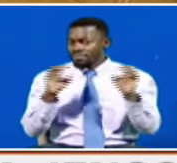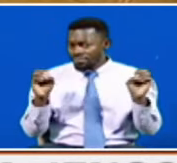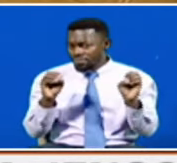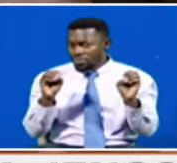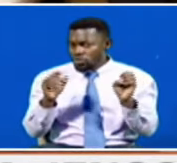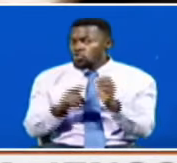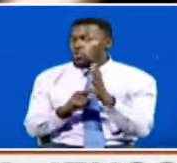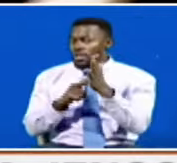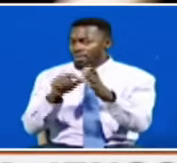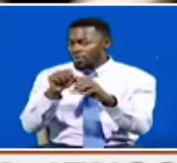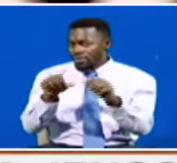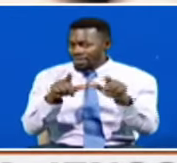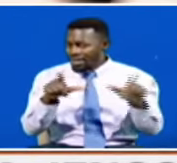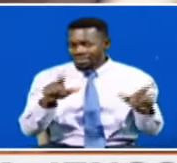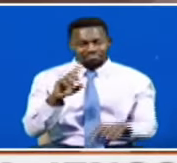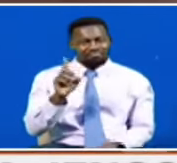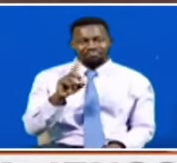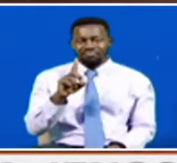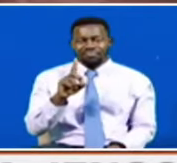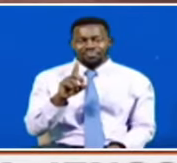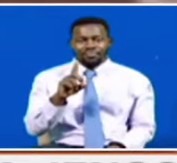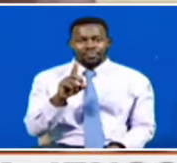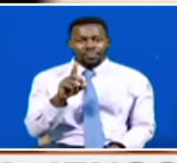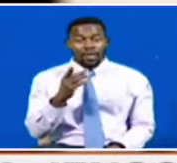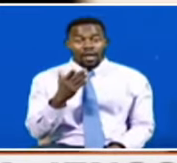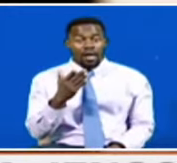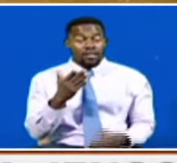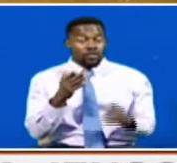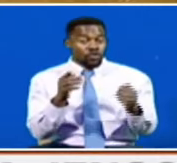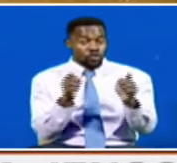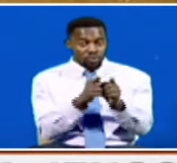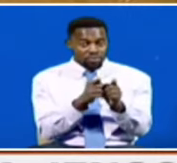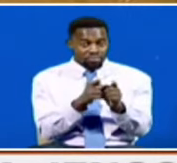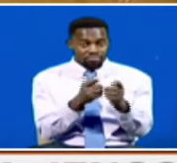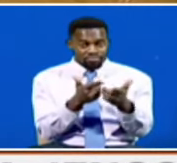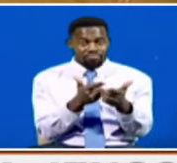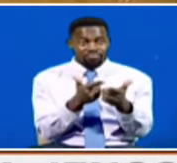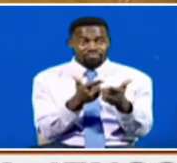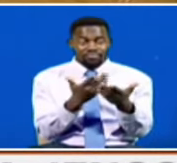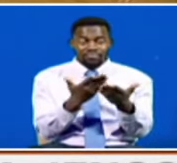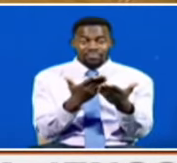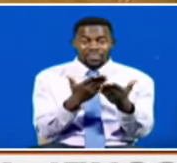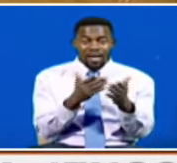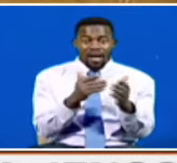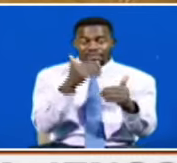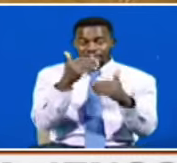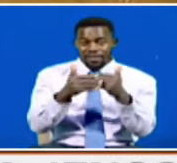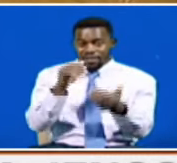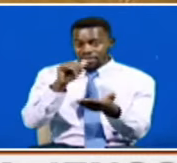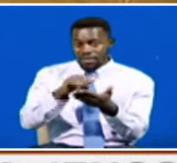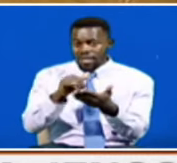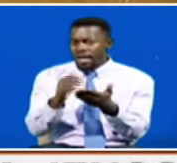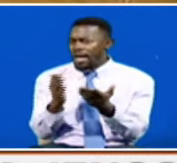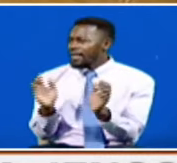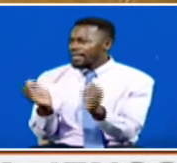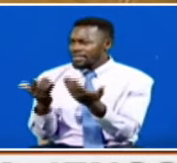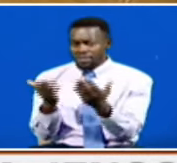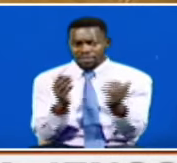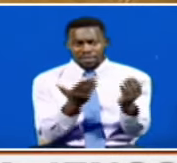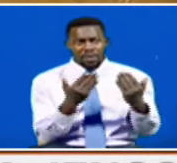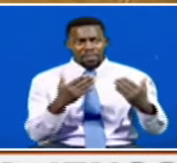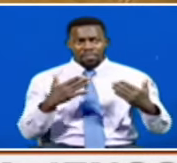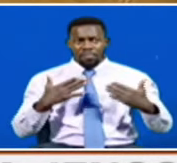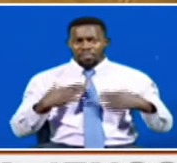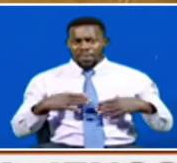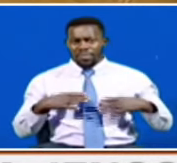matter. Na dakika chache tu baada ya taarifa ya seneta huyo, I want to encourage you members not to join what